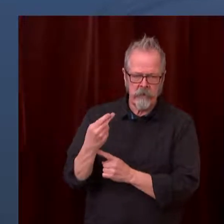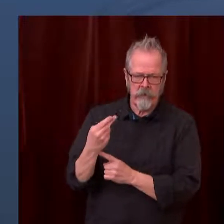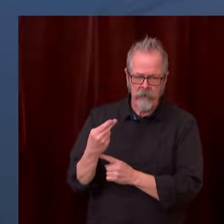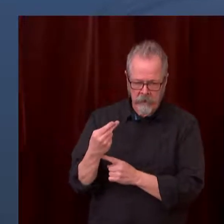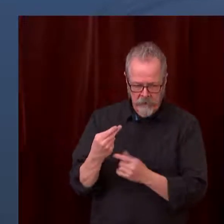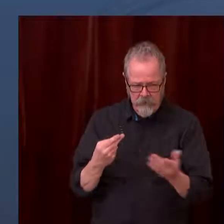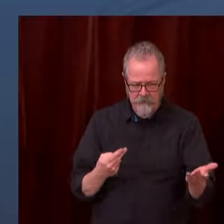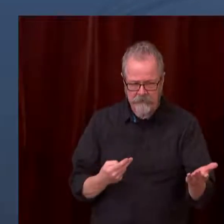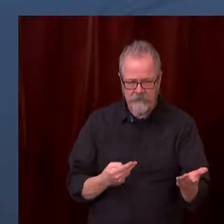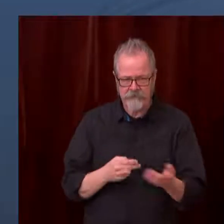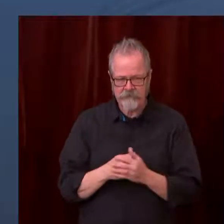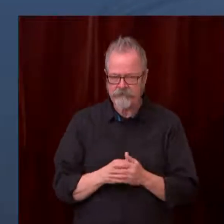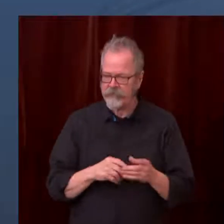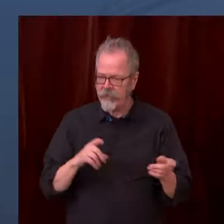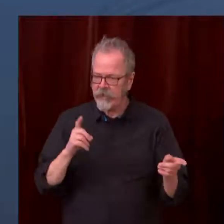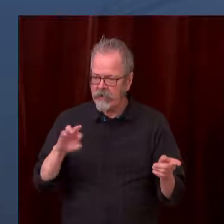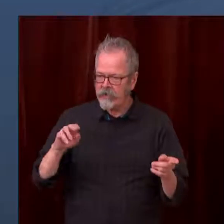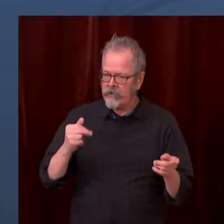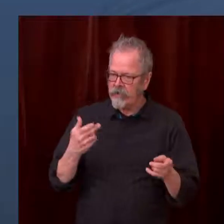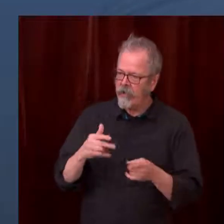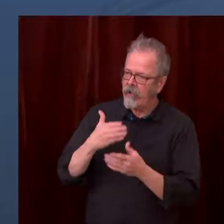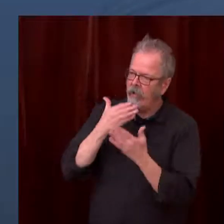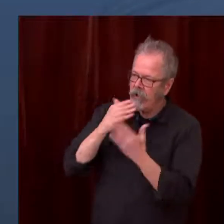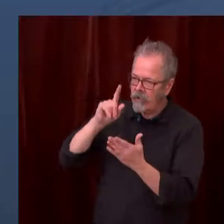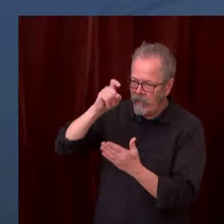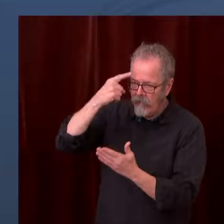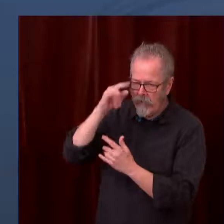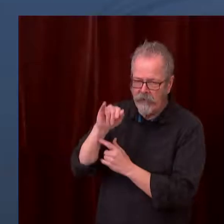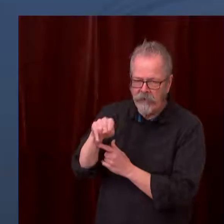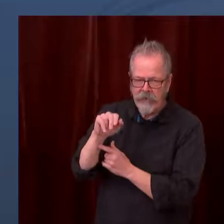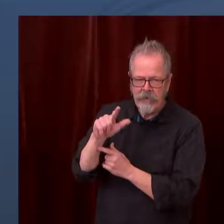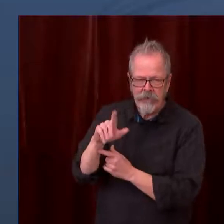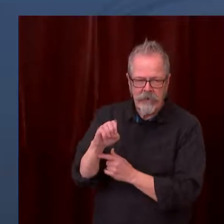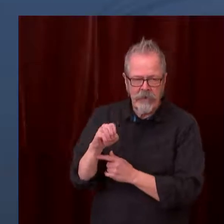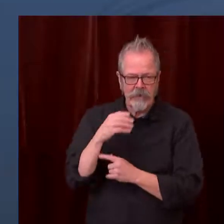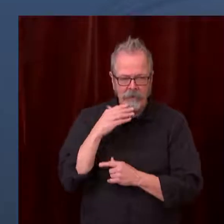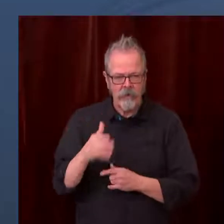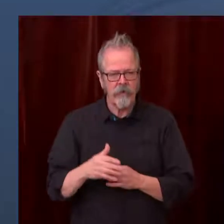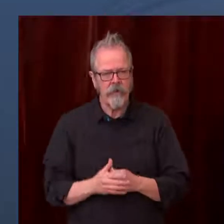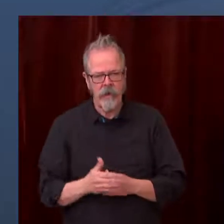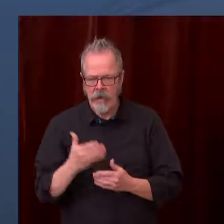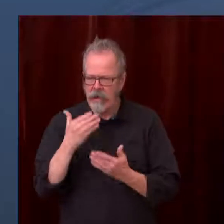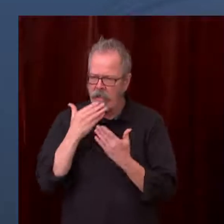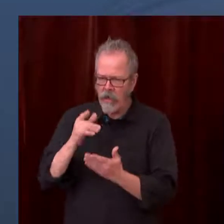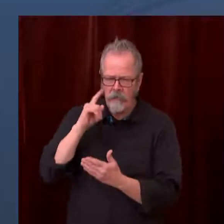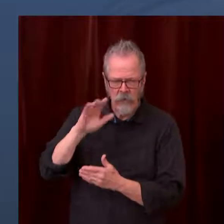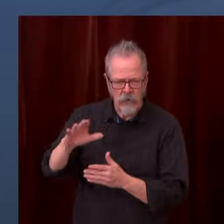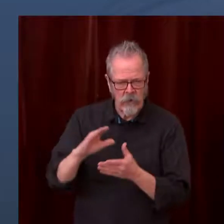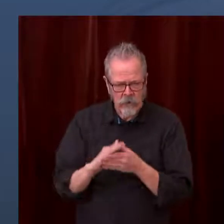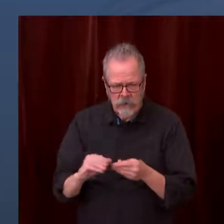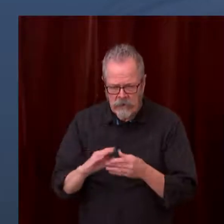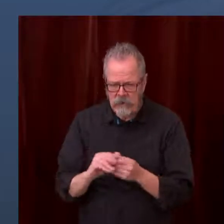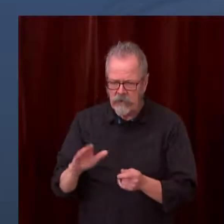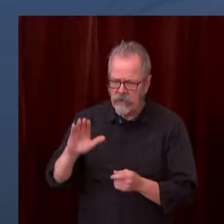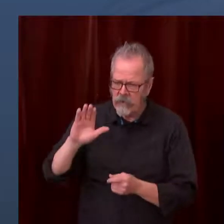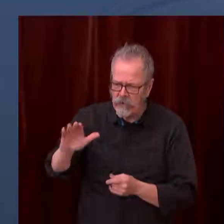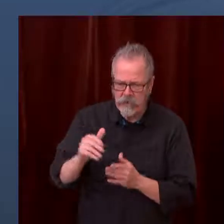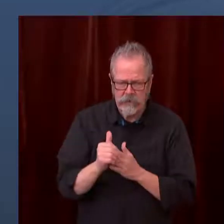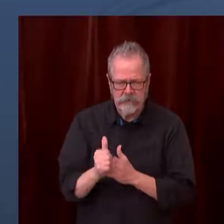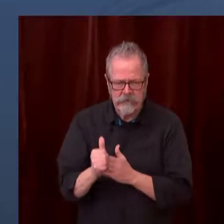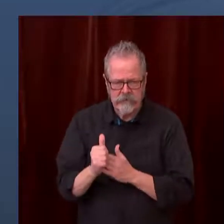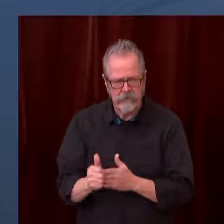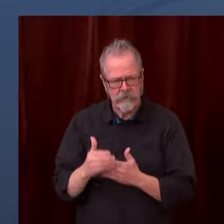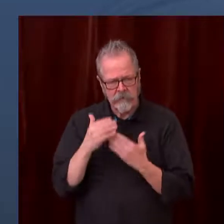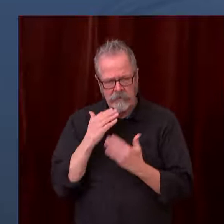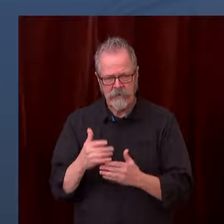Thank you, Governor. Thank you for your opening remarks and your continued leadership. I just want to underscore a few points,